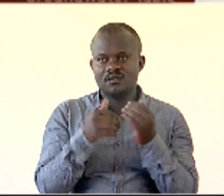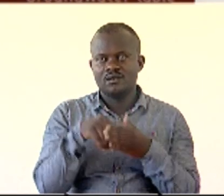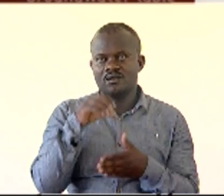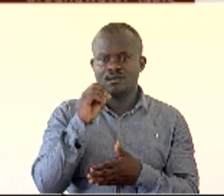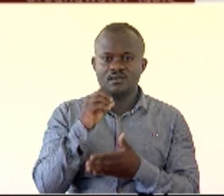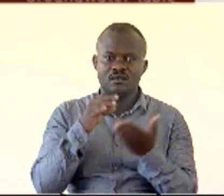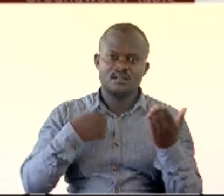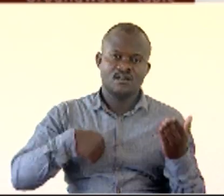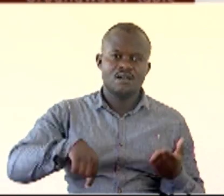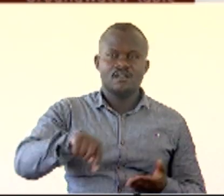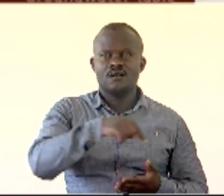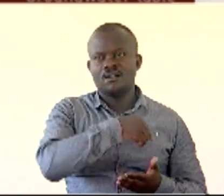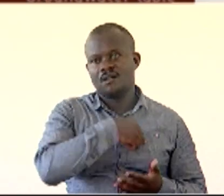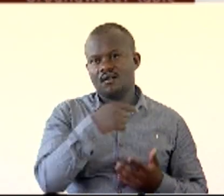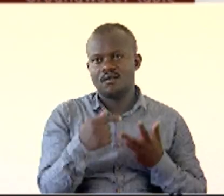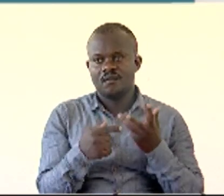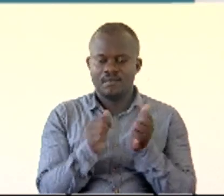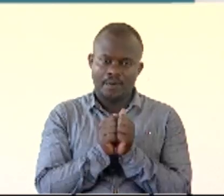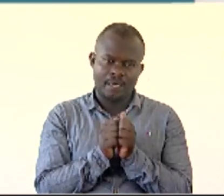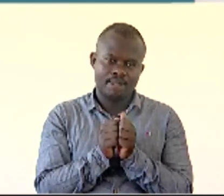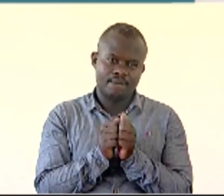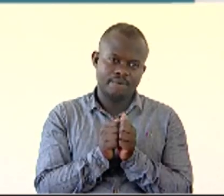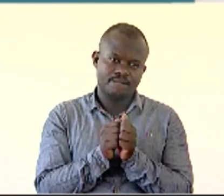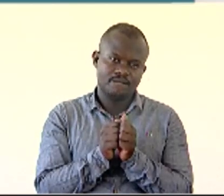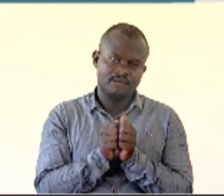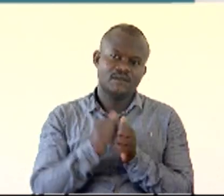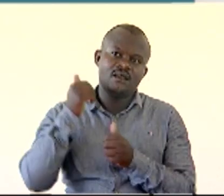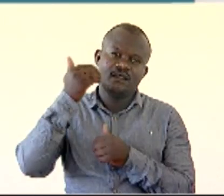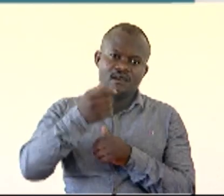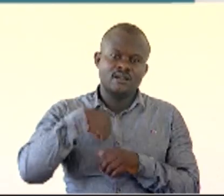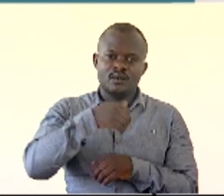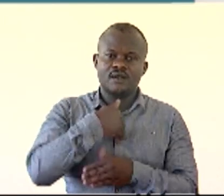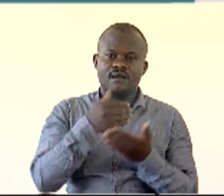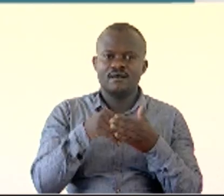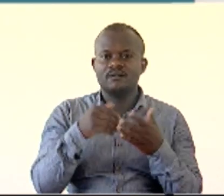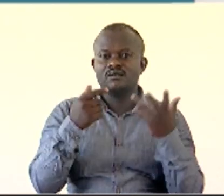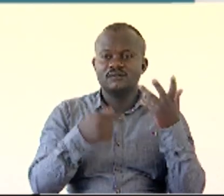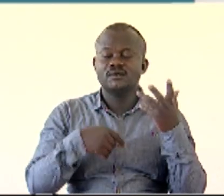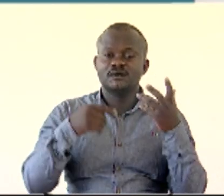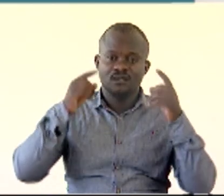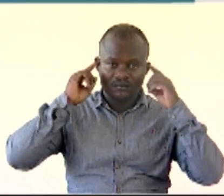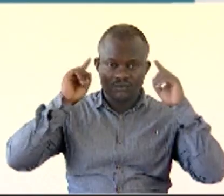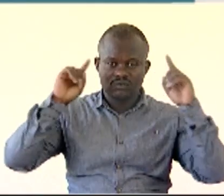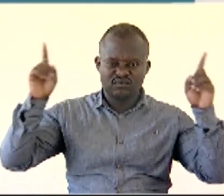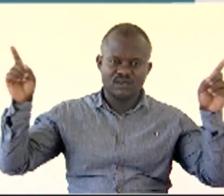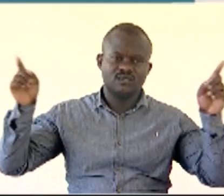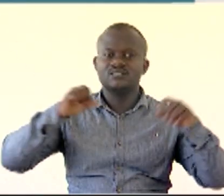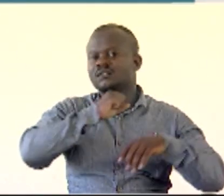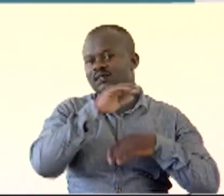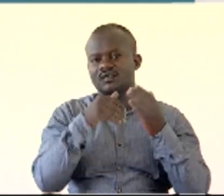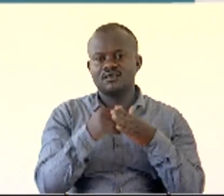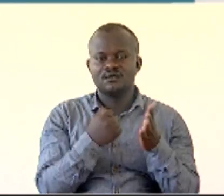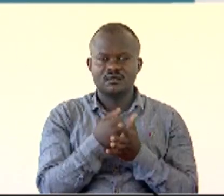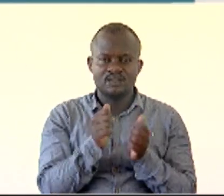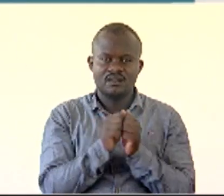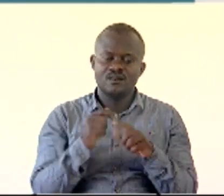of our crops. Then we also have noise pollution. Noise pollution can be caused